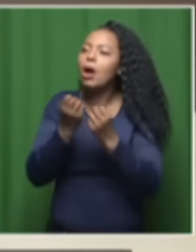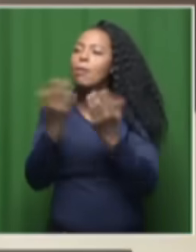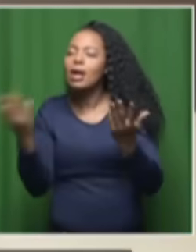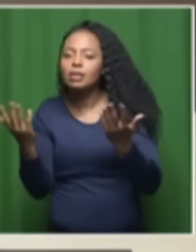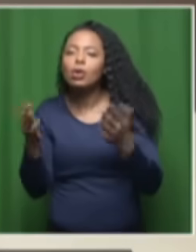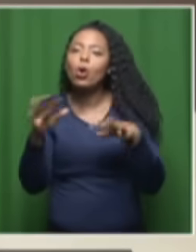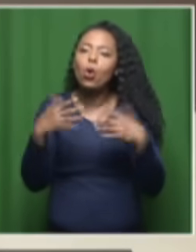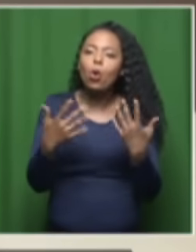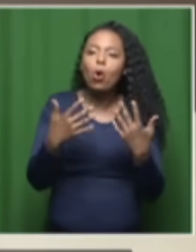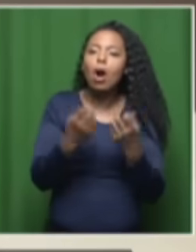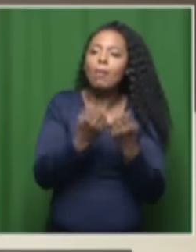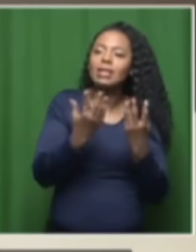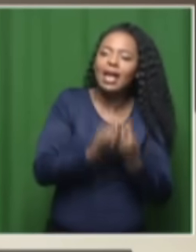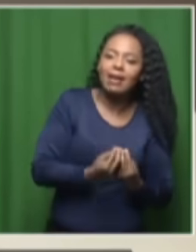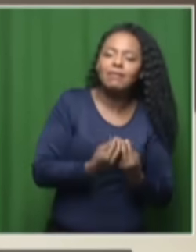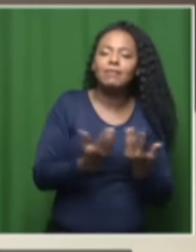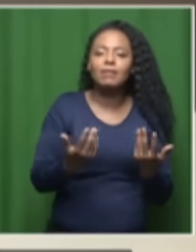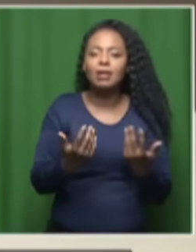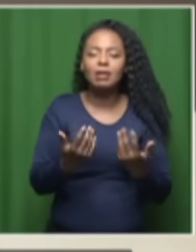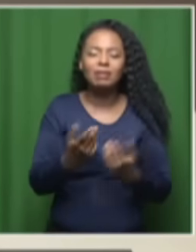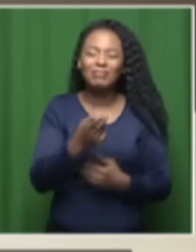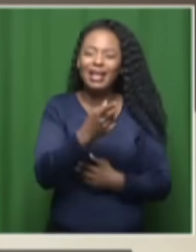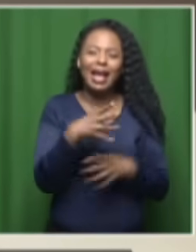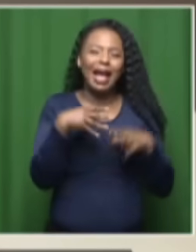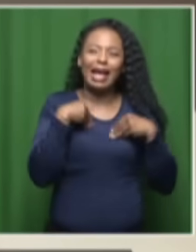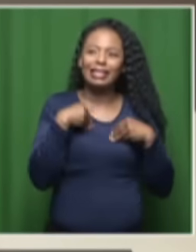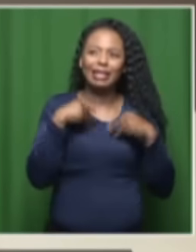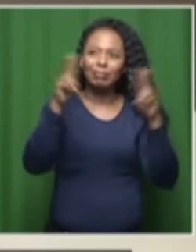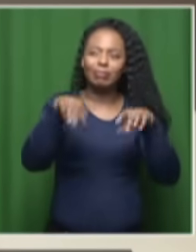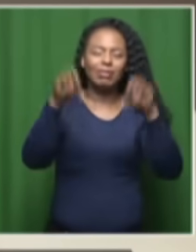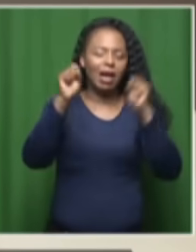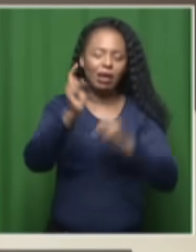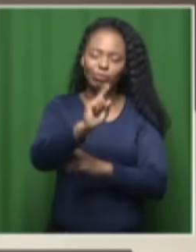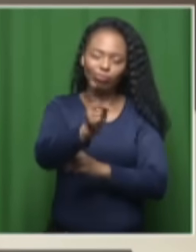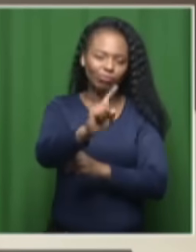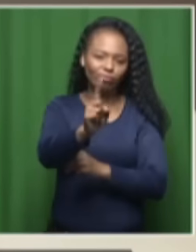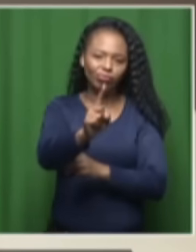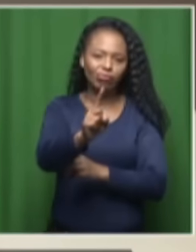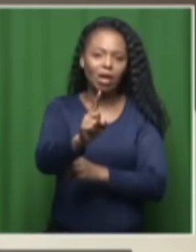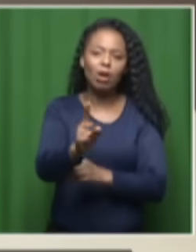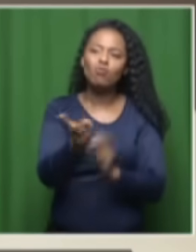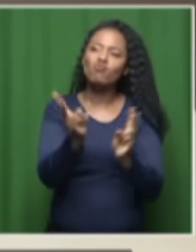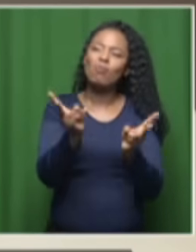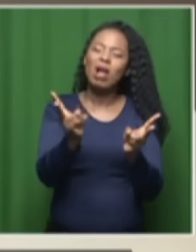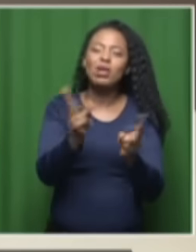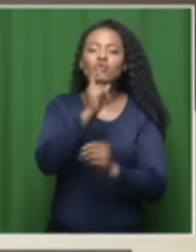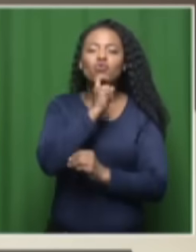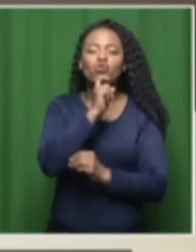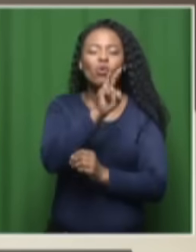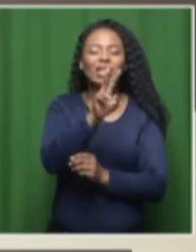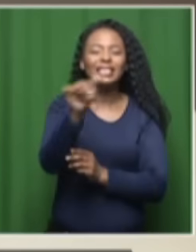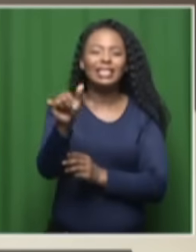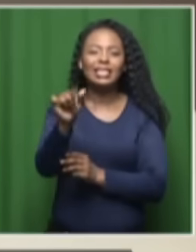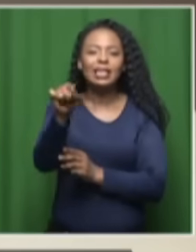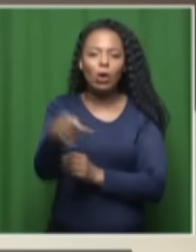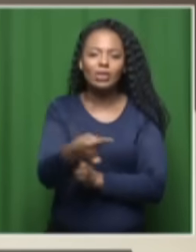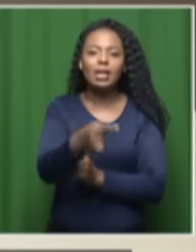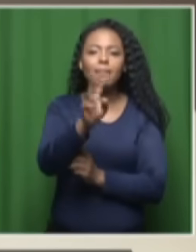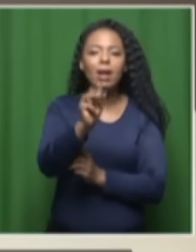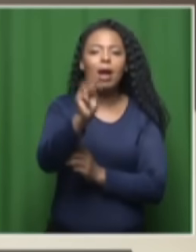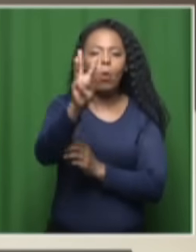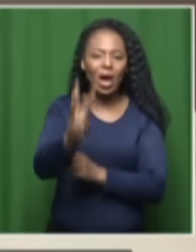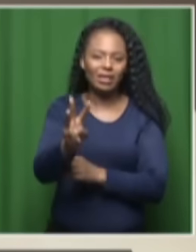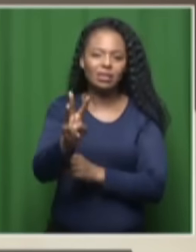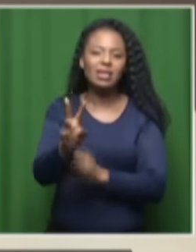think load shedding is acceptable at all, any level. We use on average as a country 26,000 megawatts on